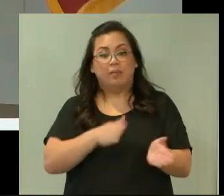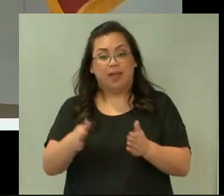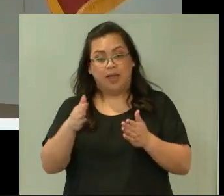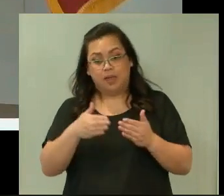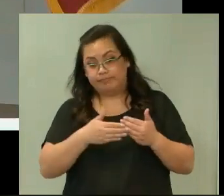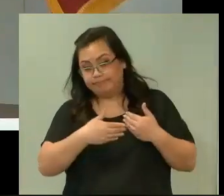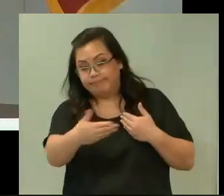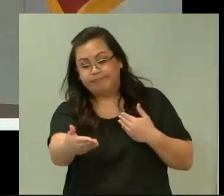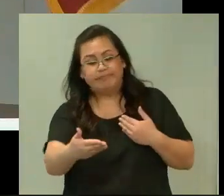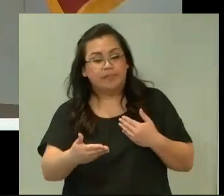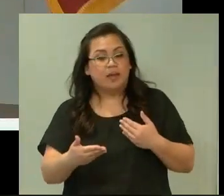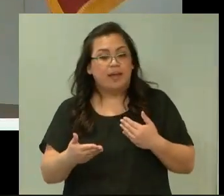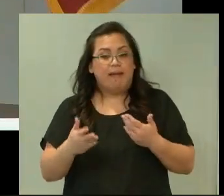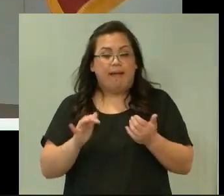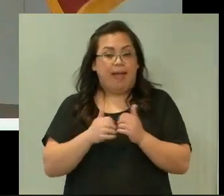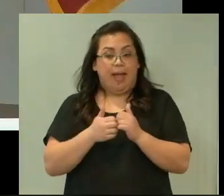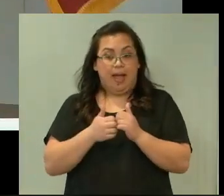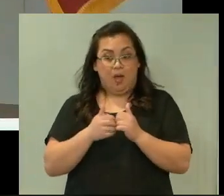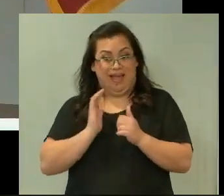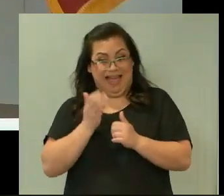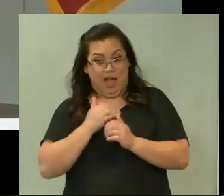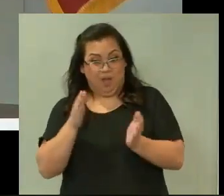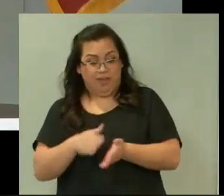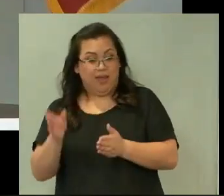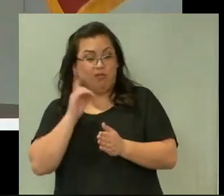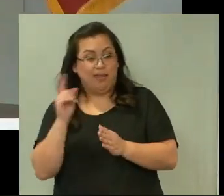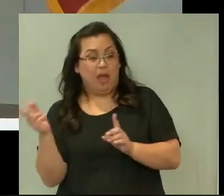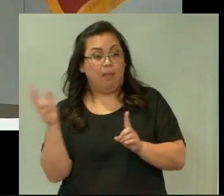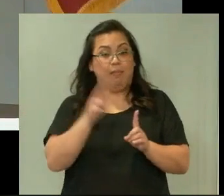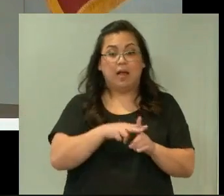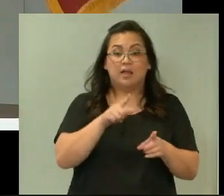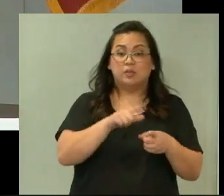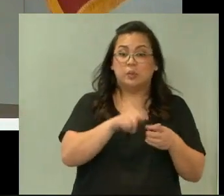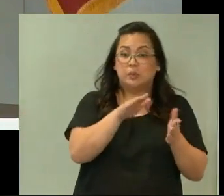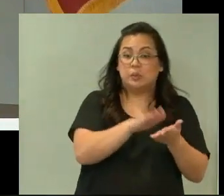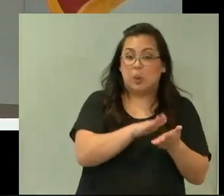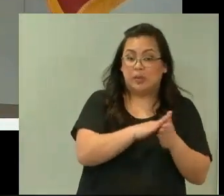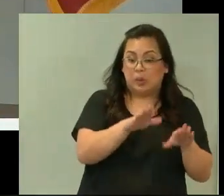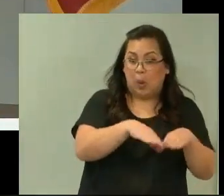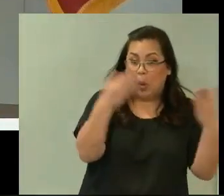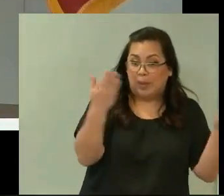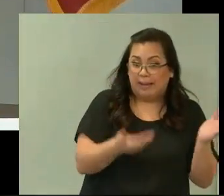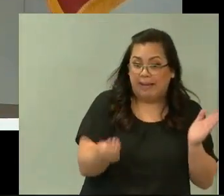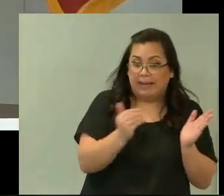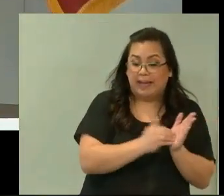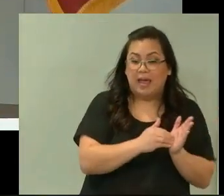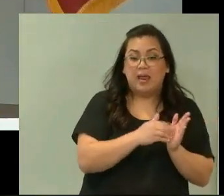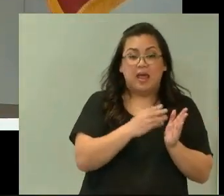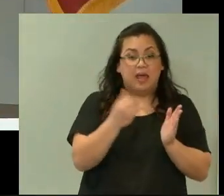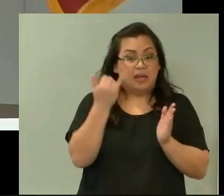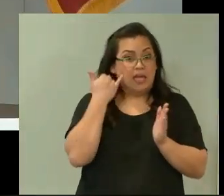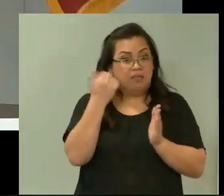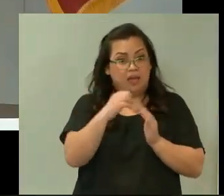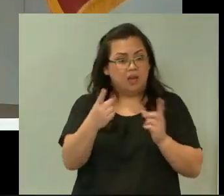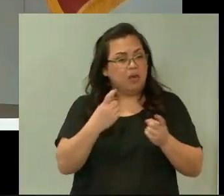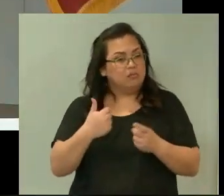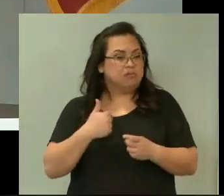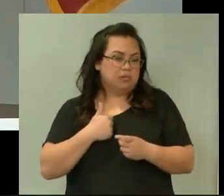that applies to the reopening of schools, and then, of course, answer any questions you may